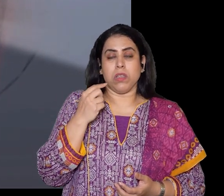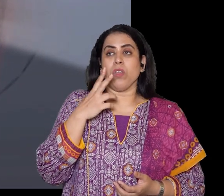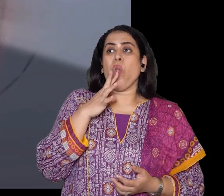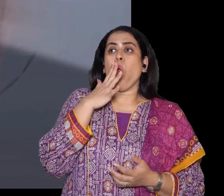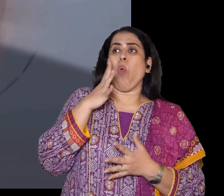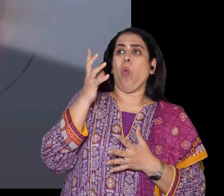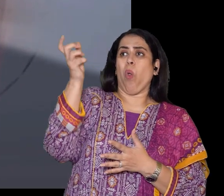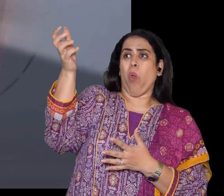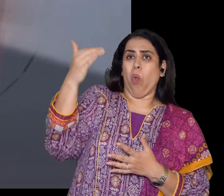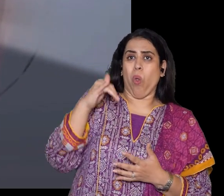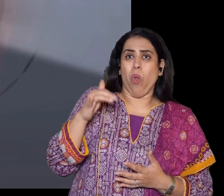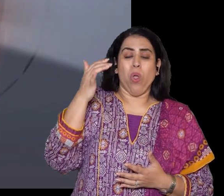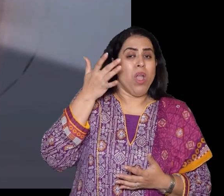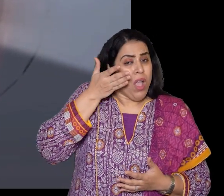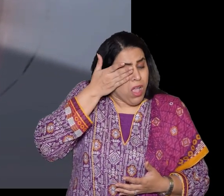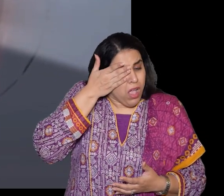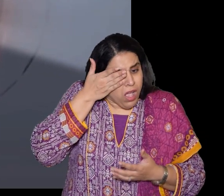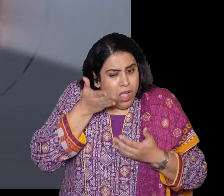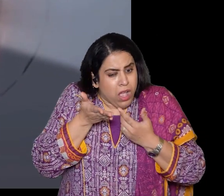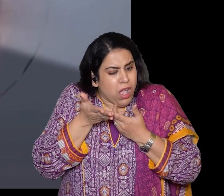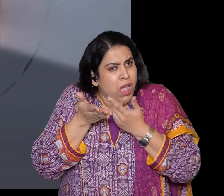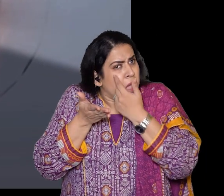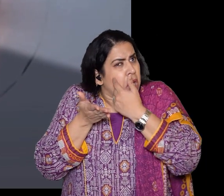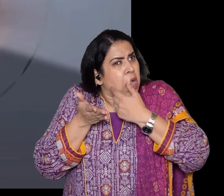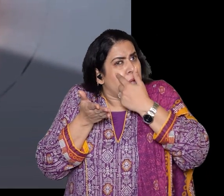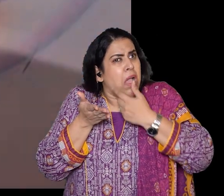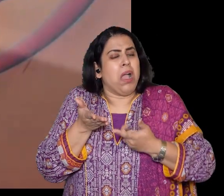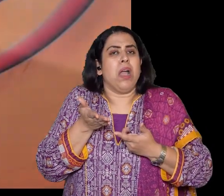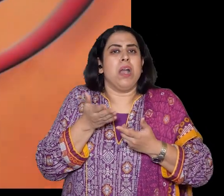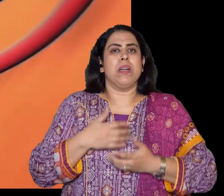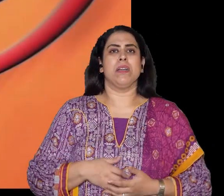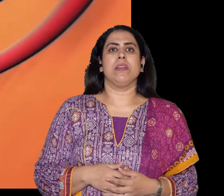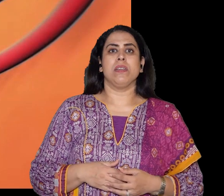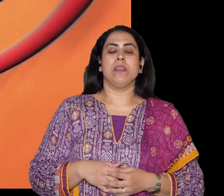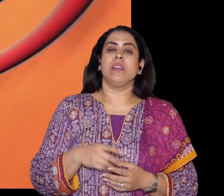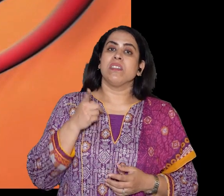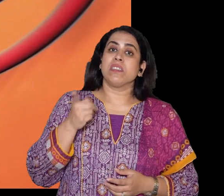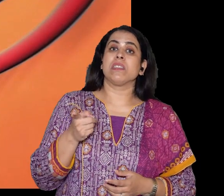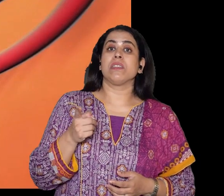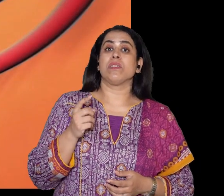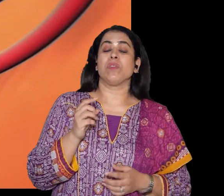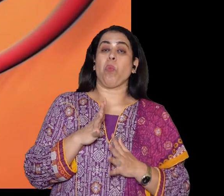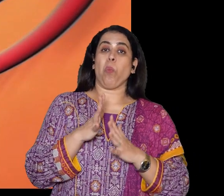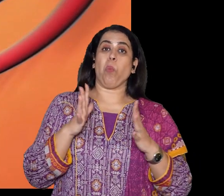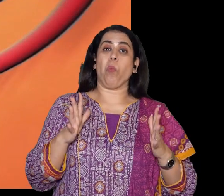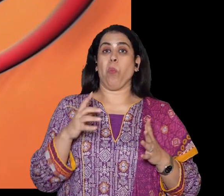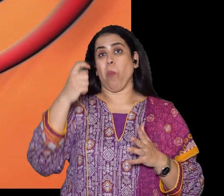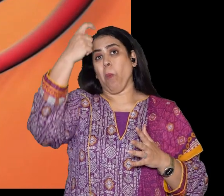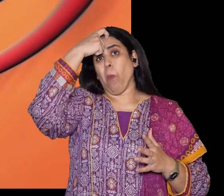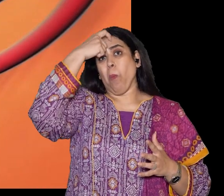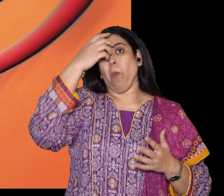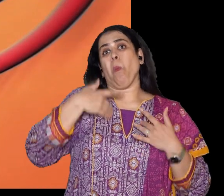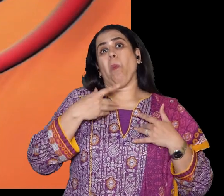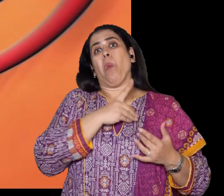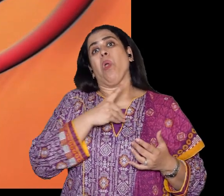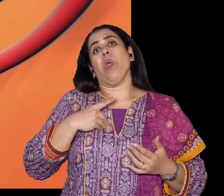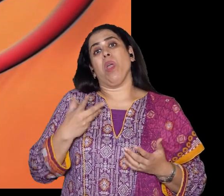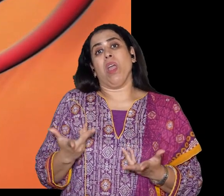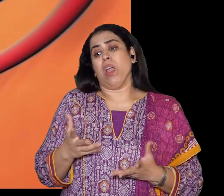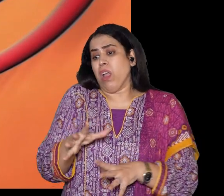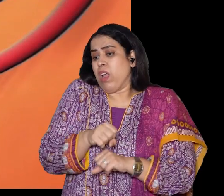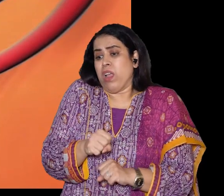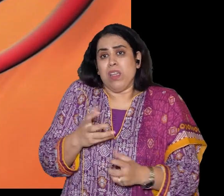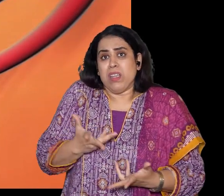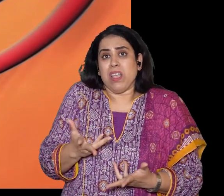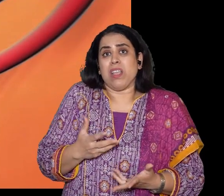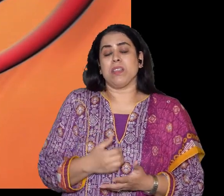are coming with massive bleeding and hemorrhages within the eyeball. And that is one of the most challenging thing